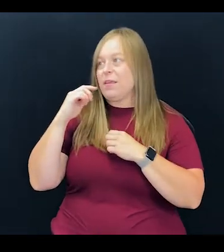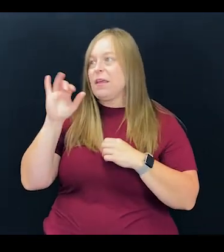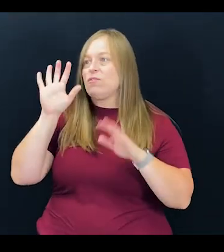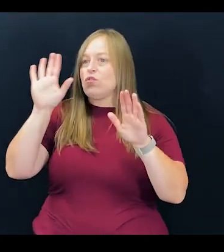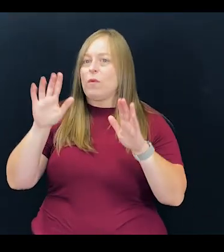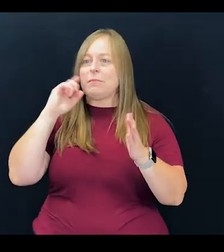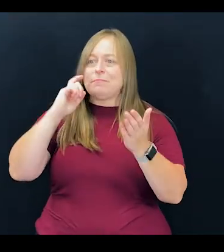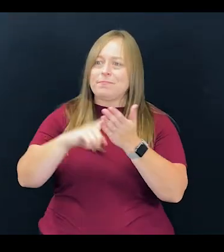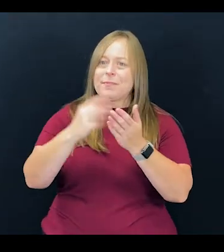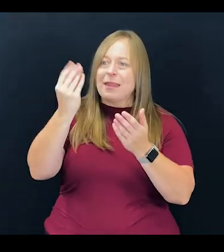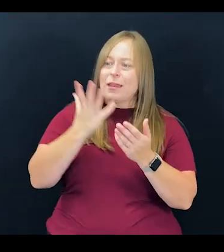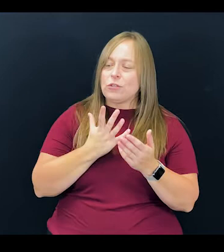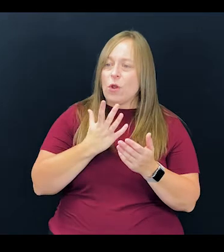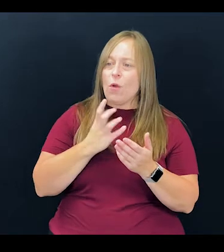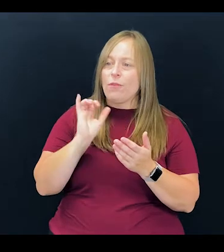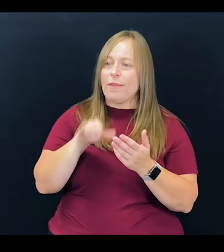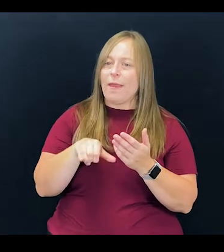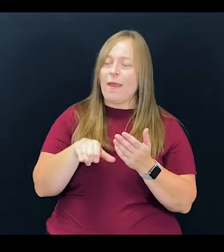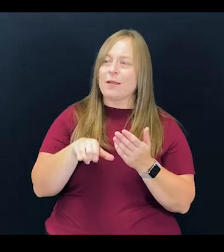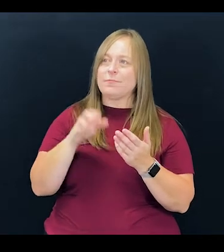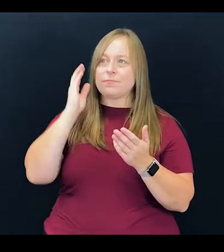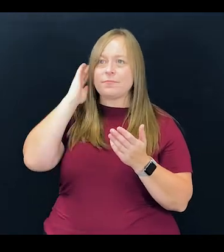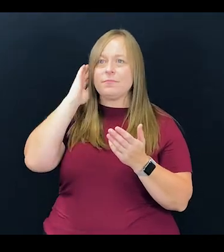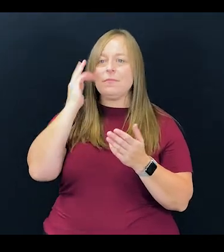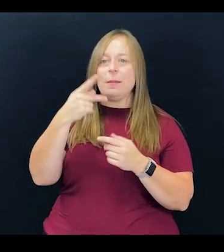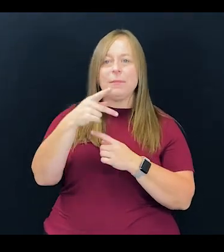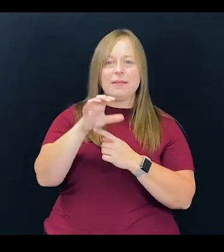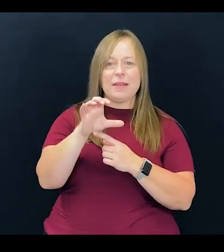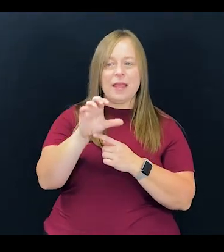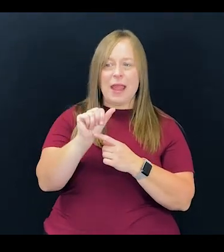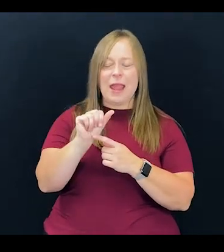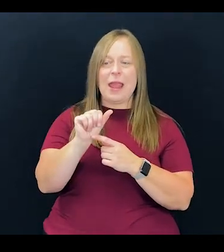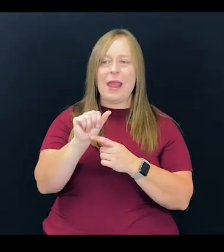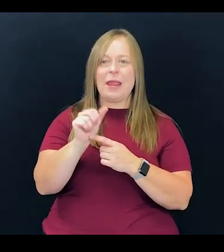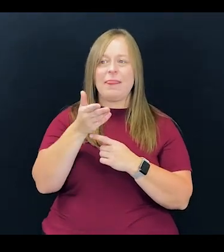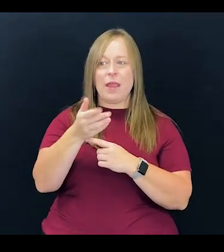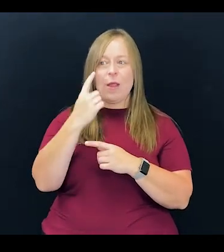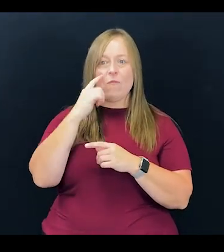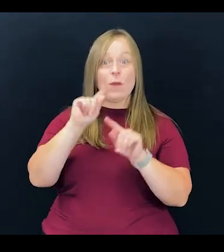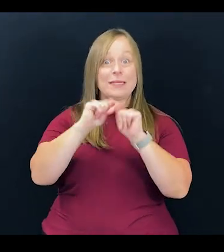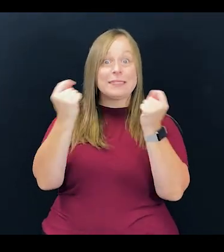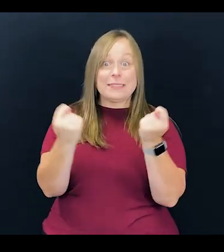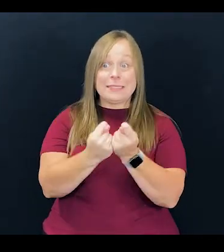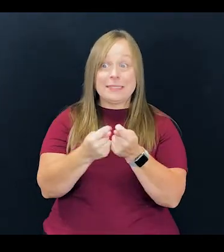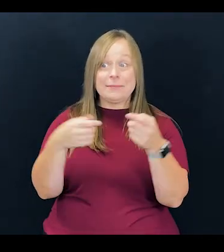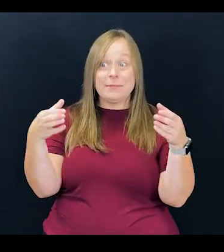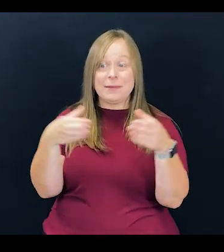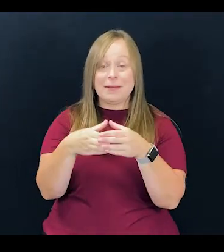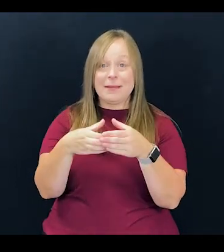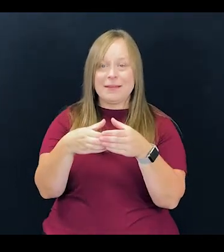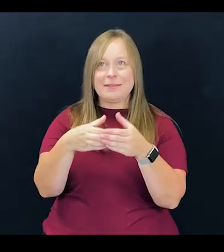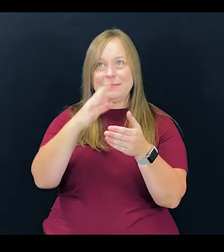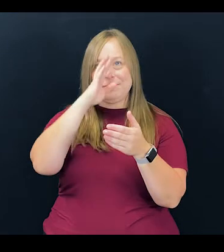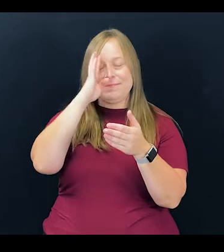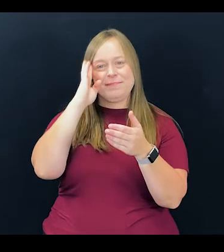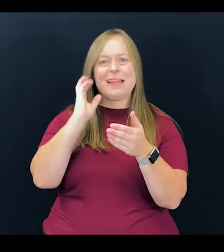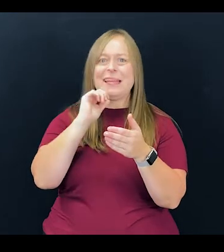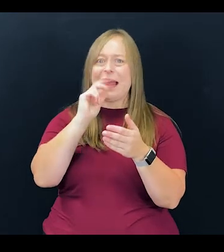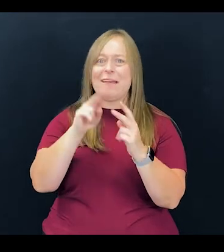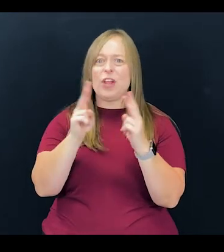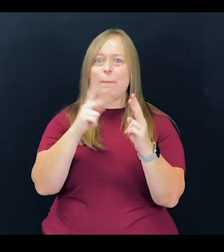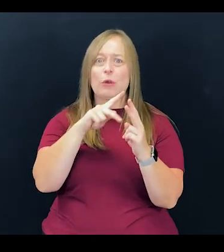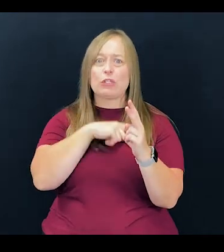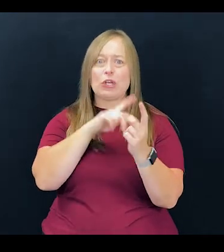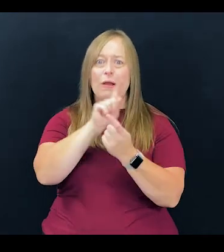a great distinction where you let us know that if the PCA or personal care assistant is there for the team, that really